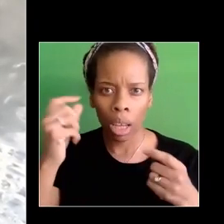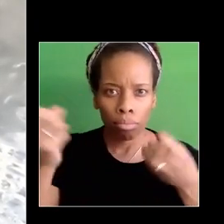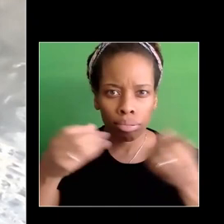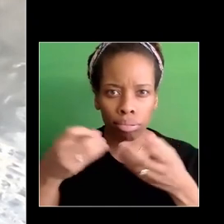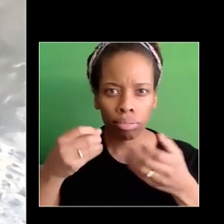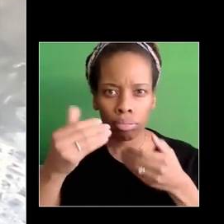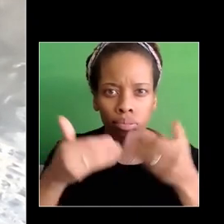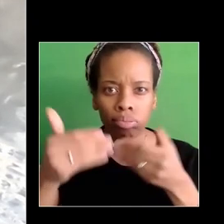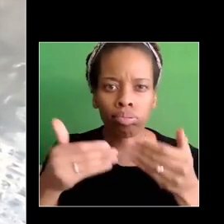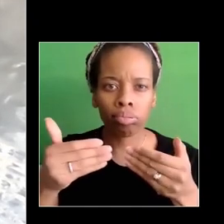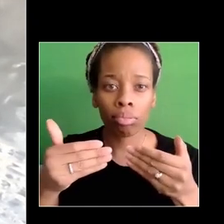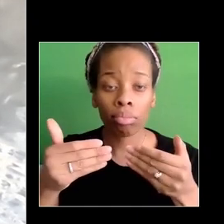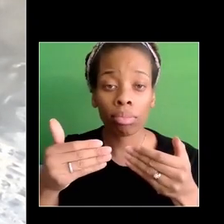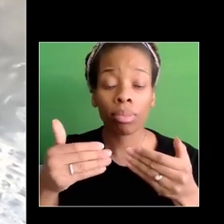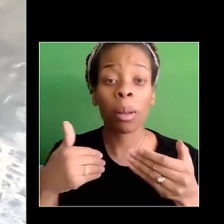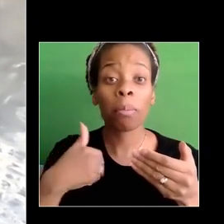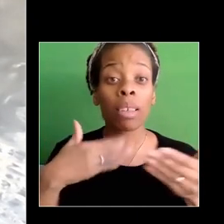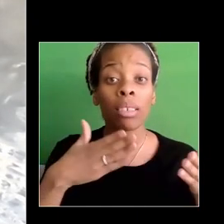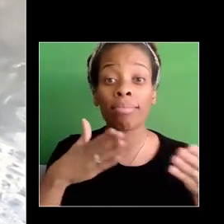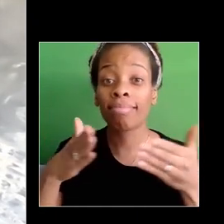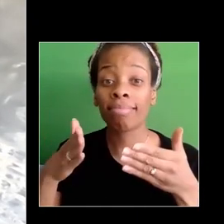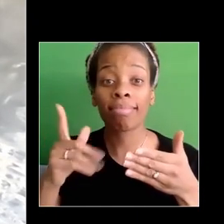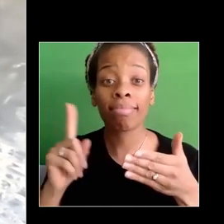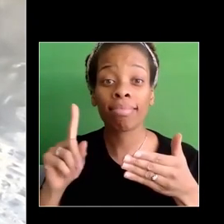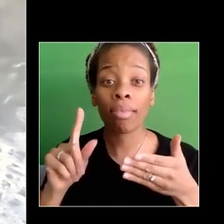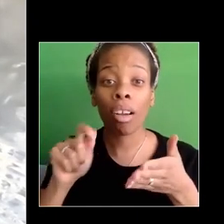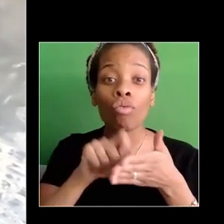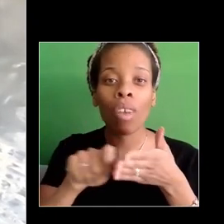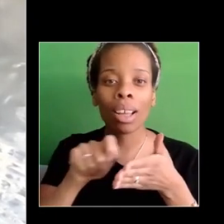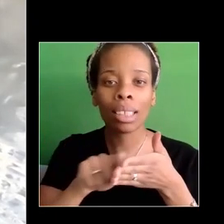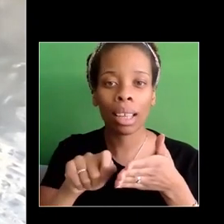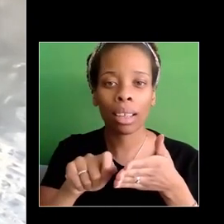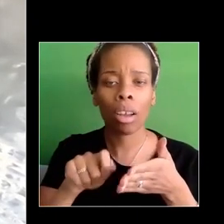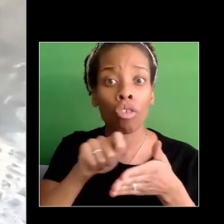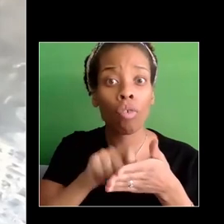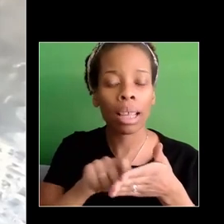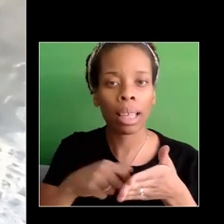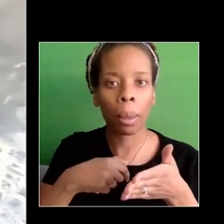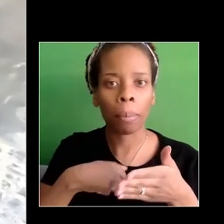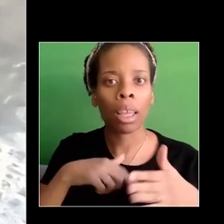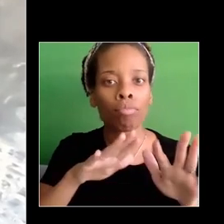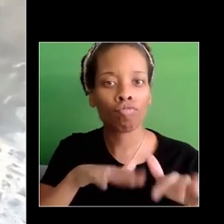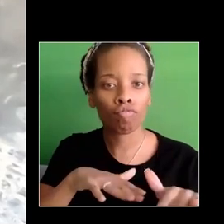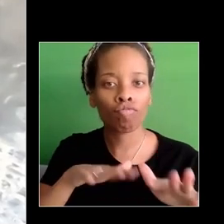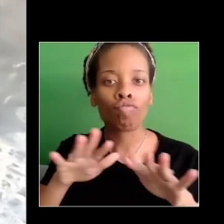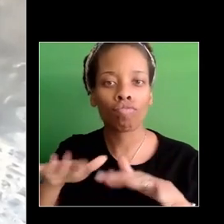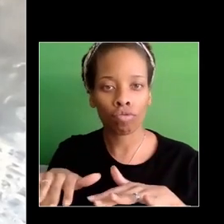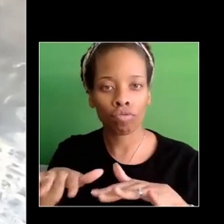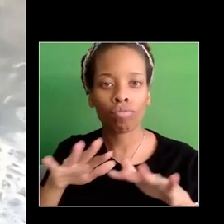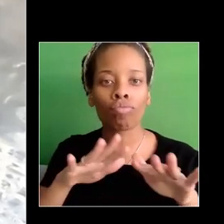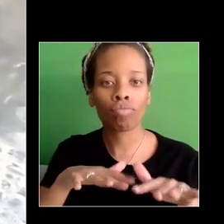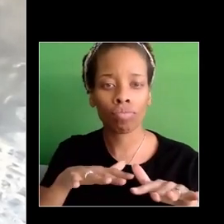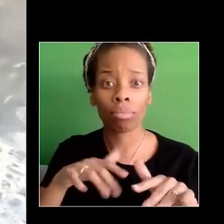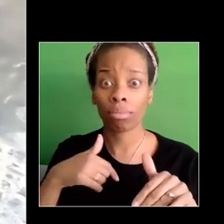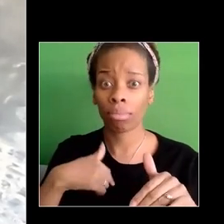of is writing, because that's the thing that takes me longer. That's the slow thing. And I suddenly had all this time